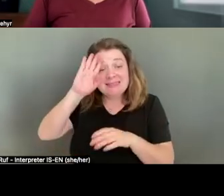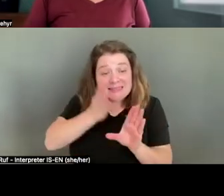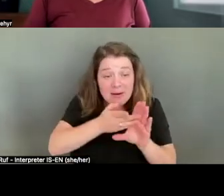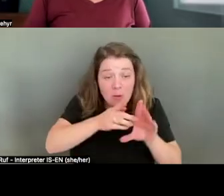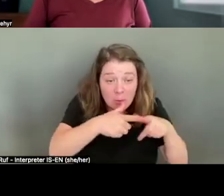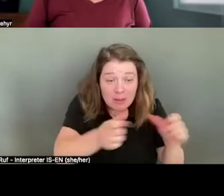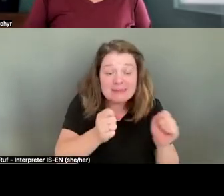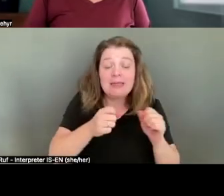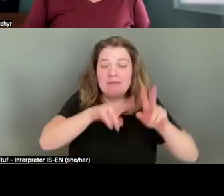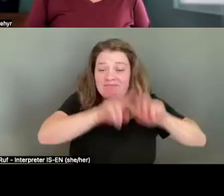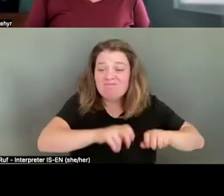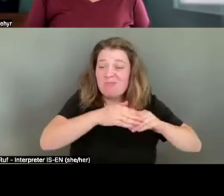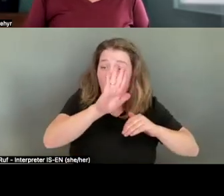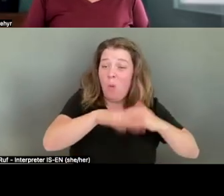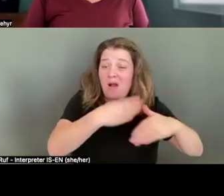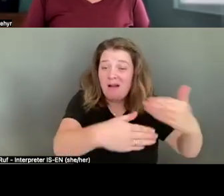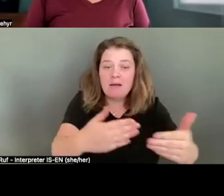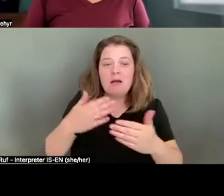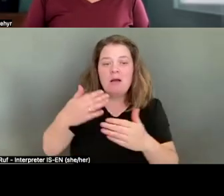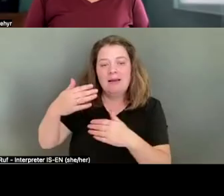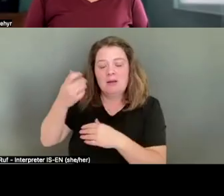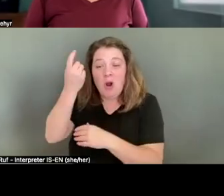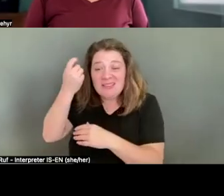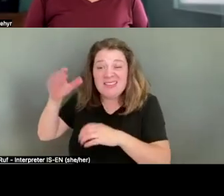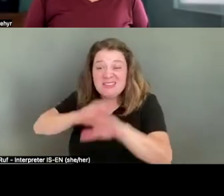how concepts are organized in